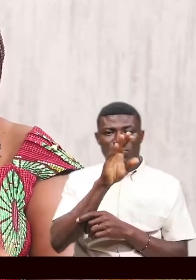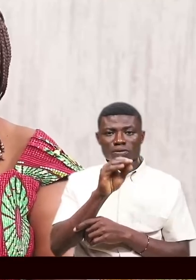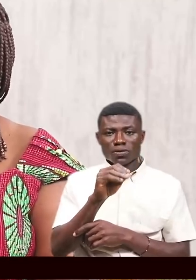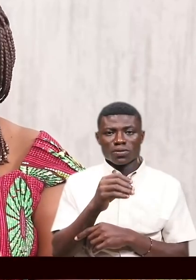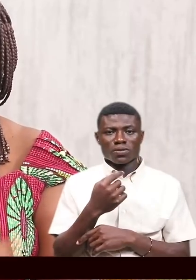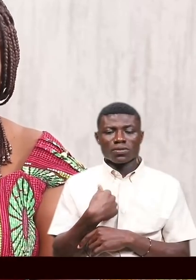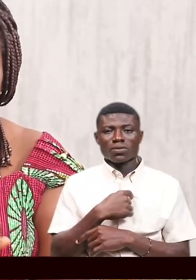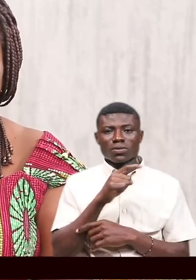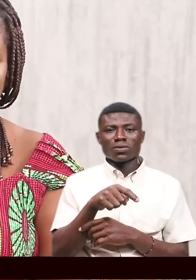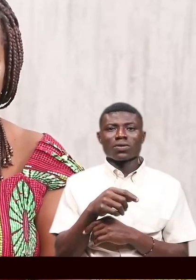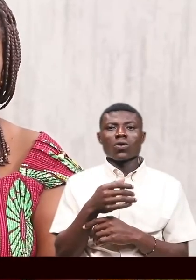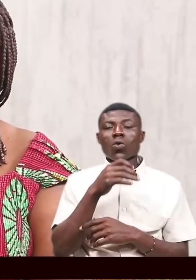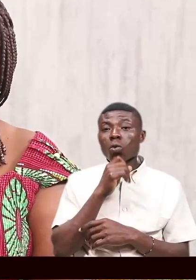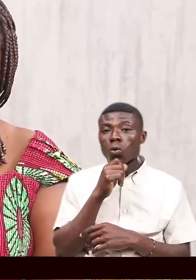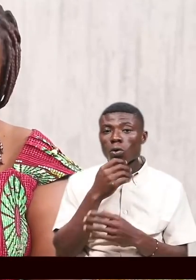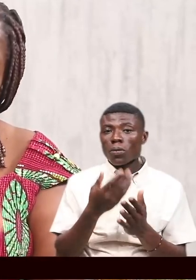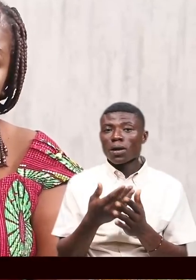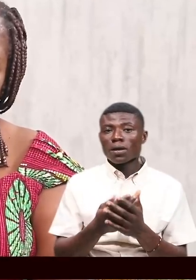ye kwapam na dan ni mu a